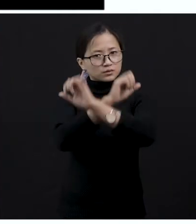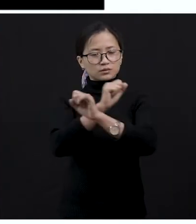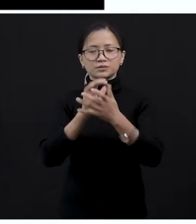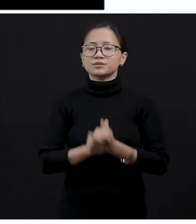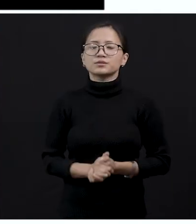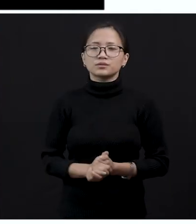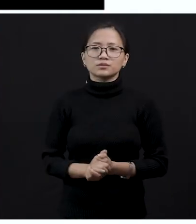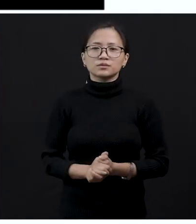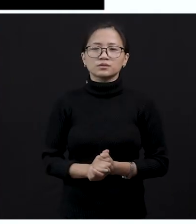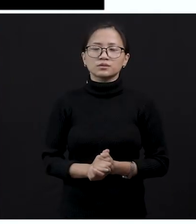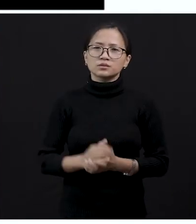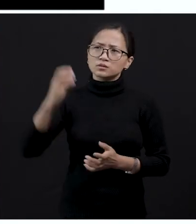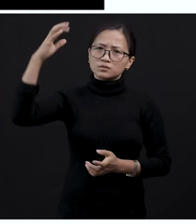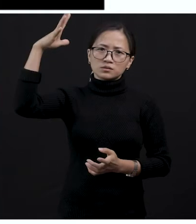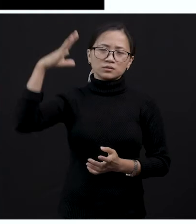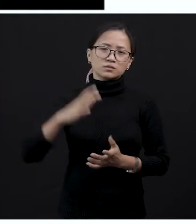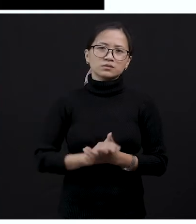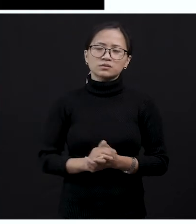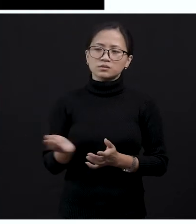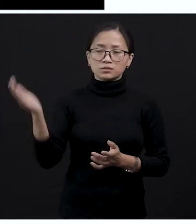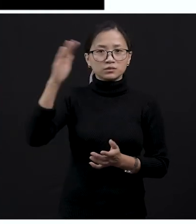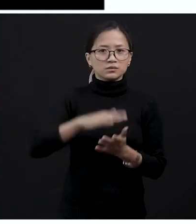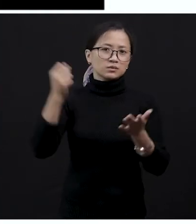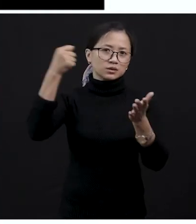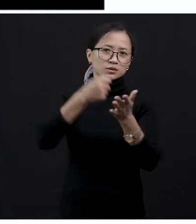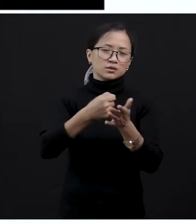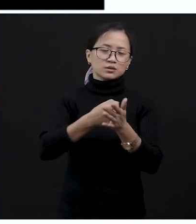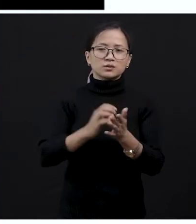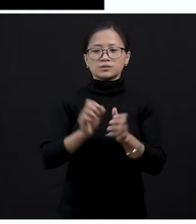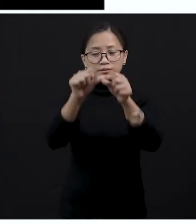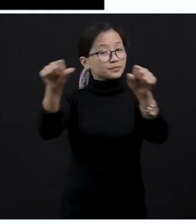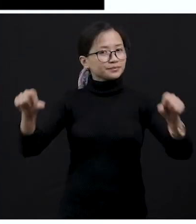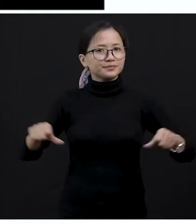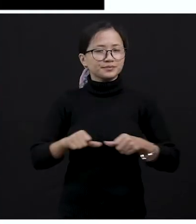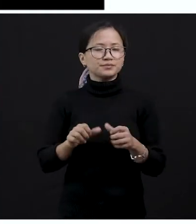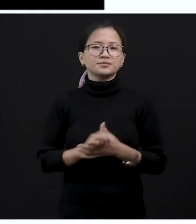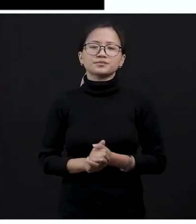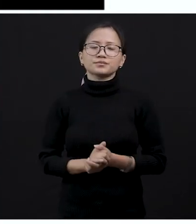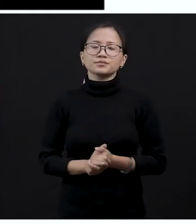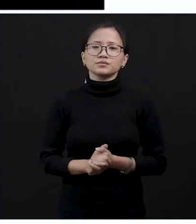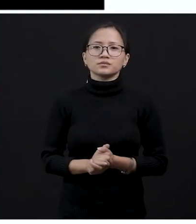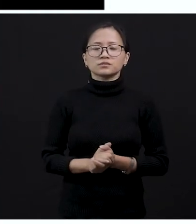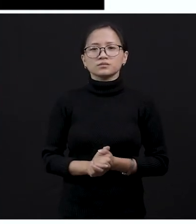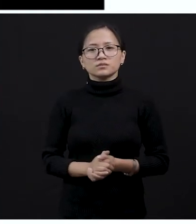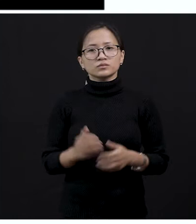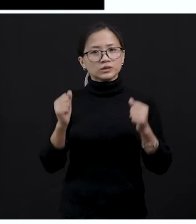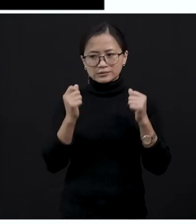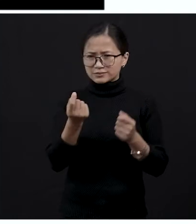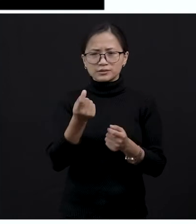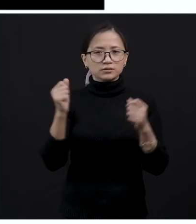dark, so the sunlight doesn't come and reach that area, right? Because of that, it